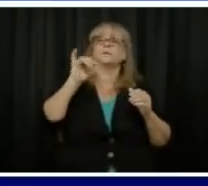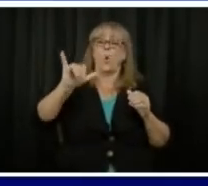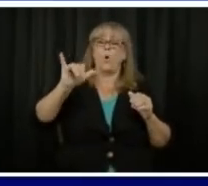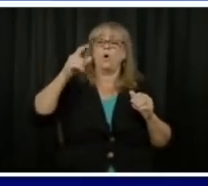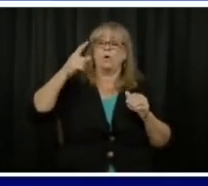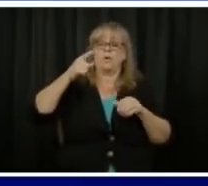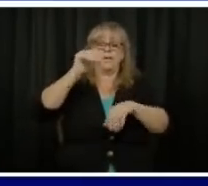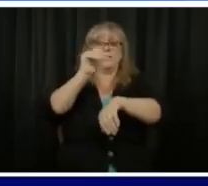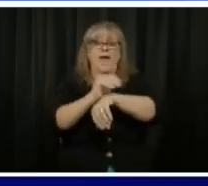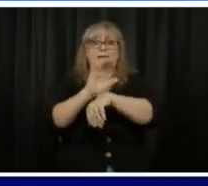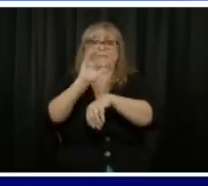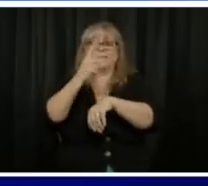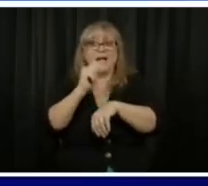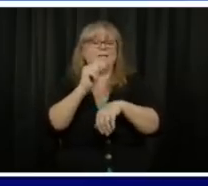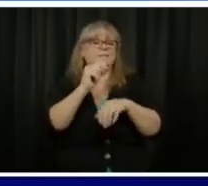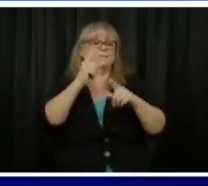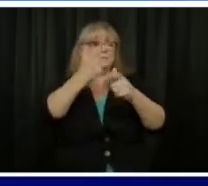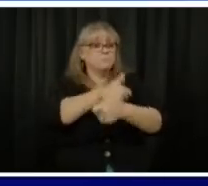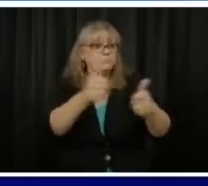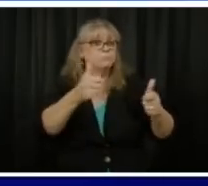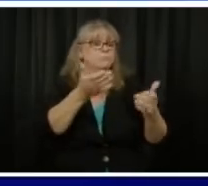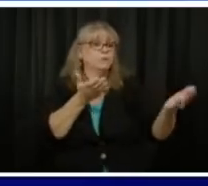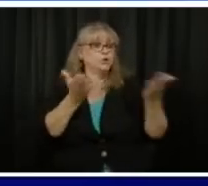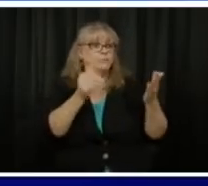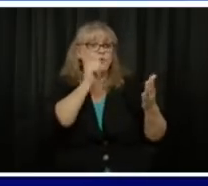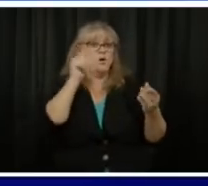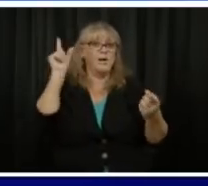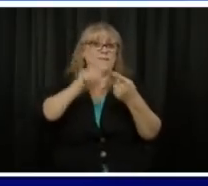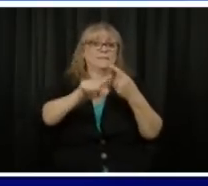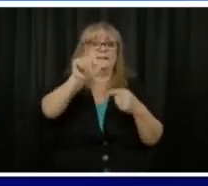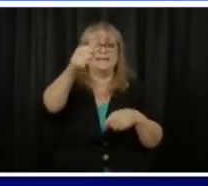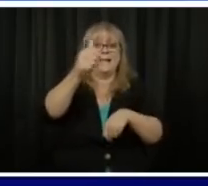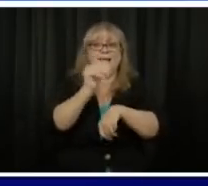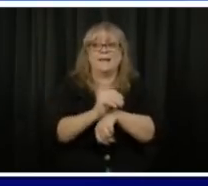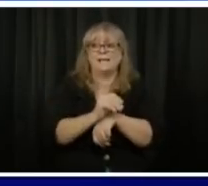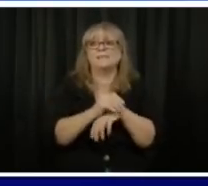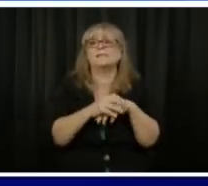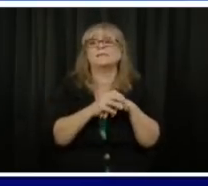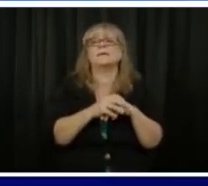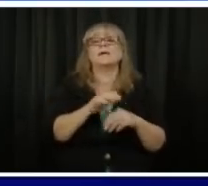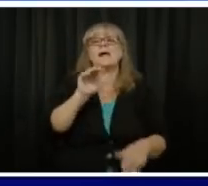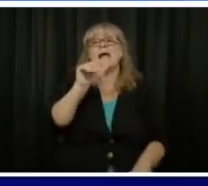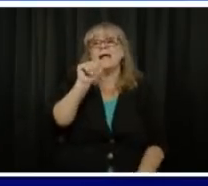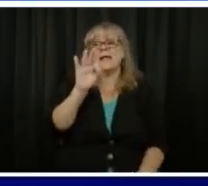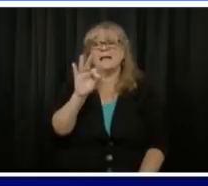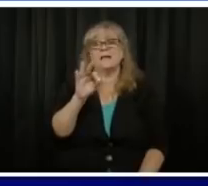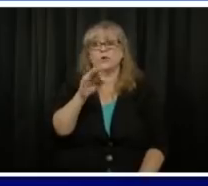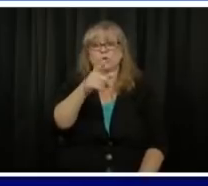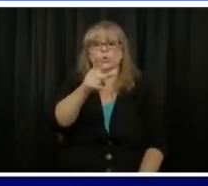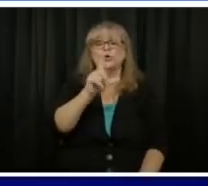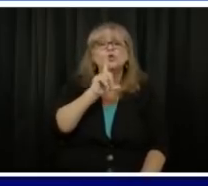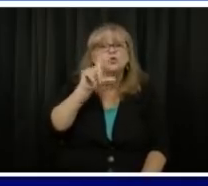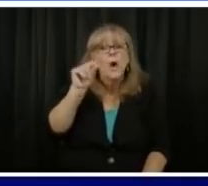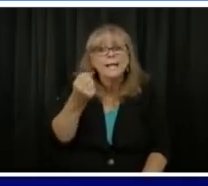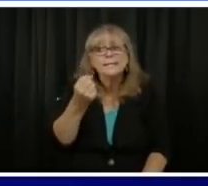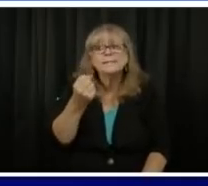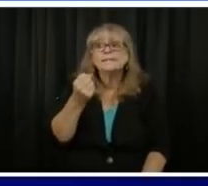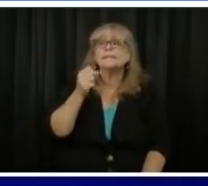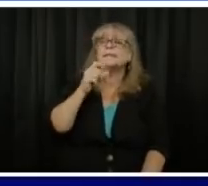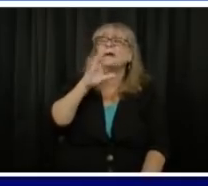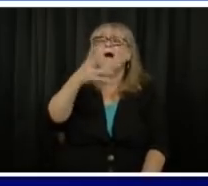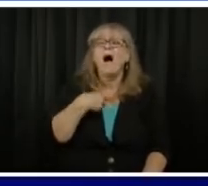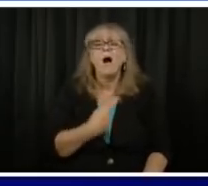to. And that might be the light at the end of the tunnel if you're in your 20s and are missing going out this summer and fall. We hope to